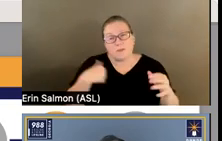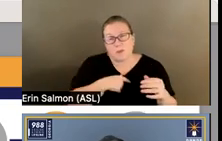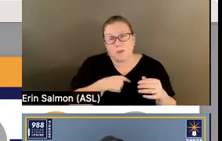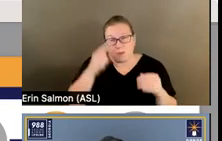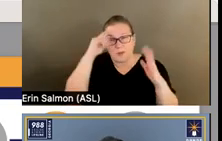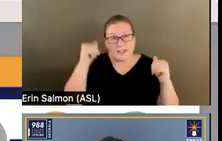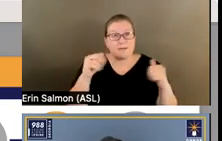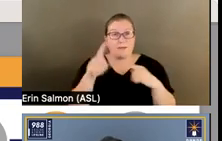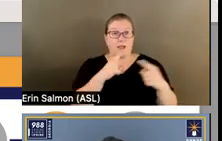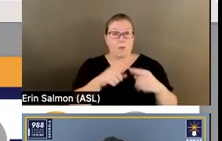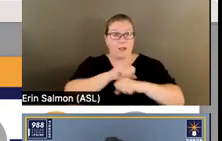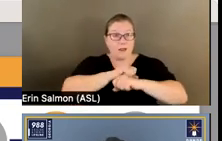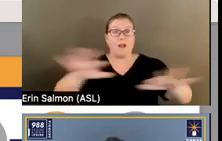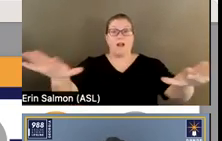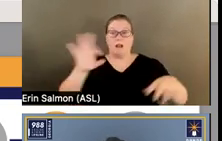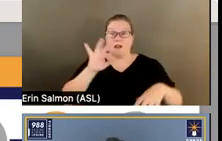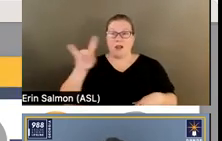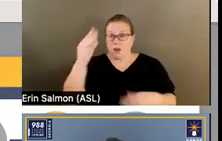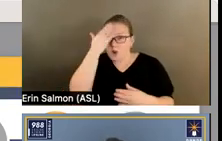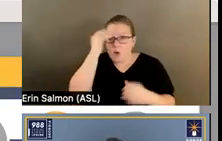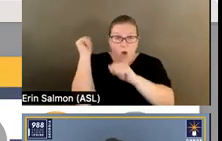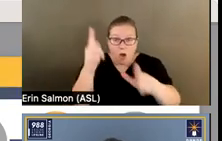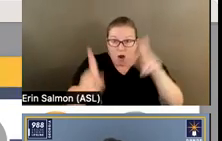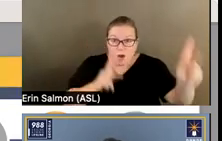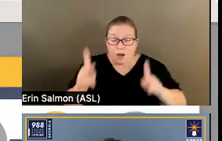of increases. Next slide, please.